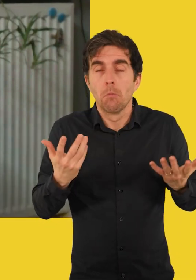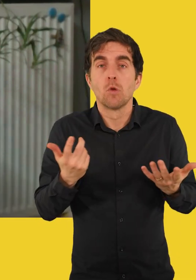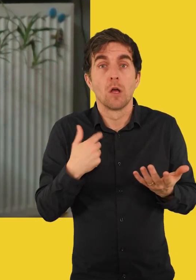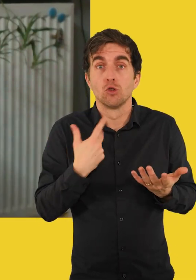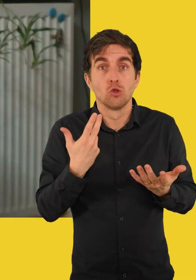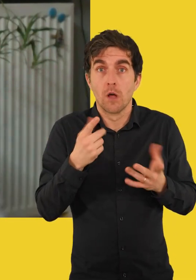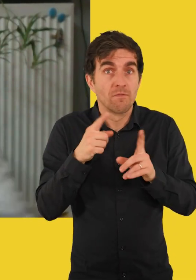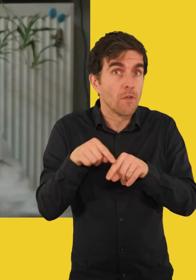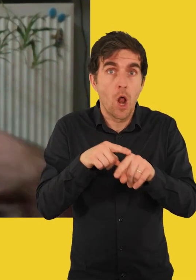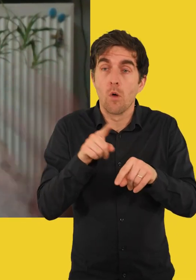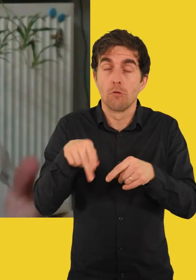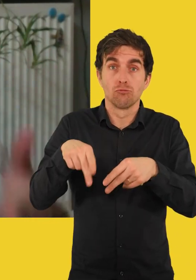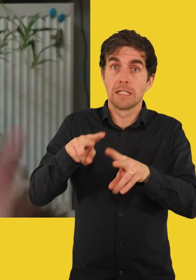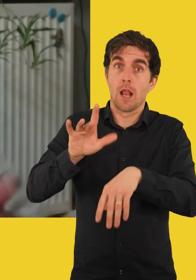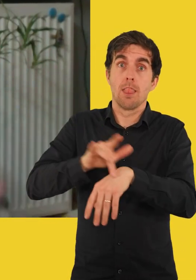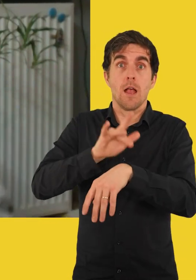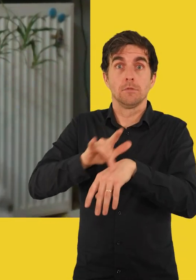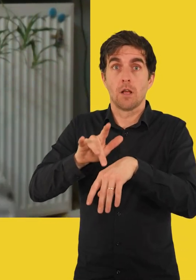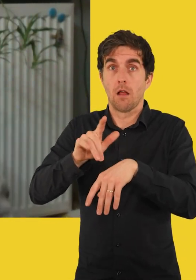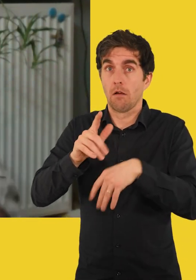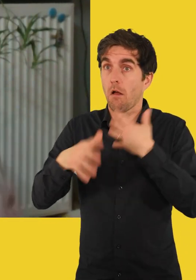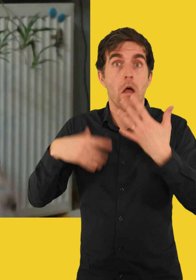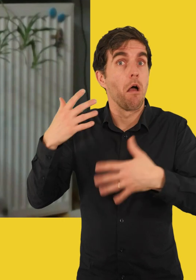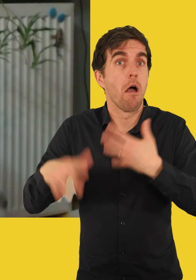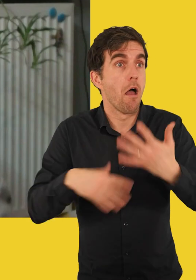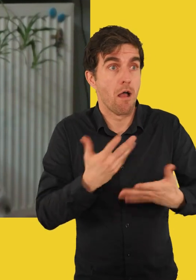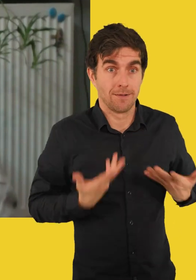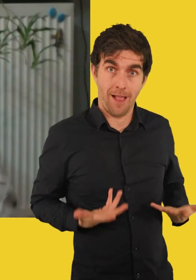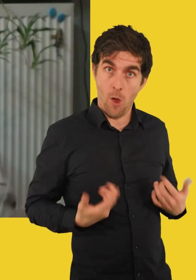this path of this street theatre, and it got me to where I am now.